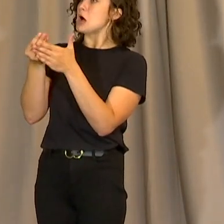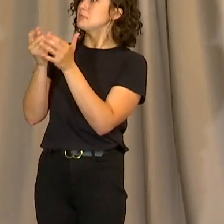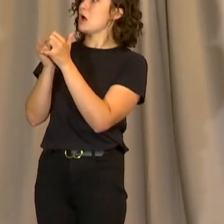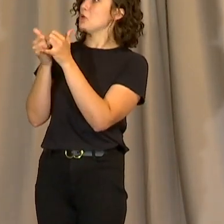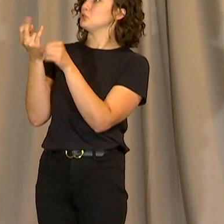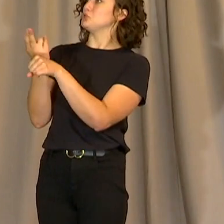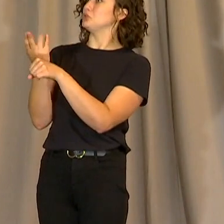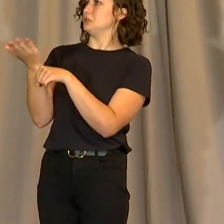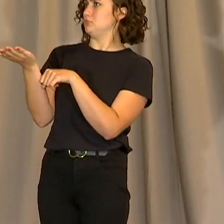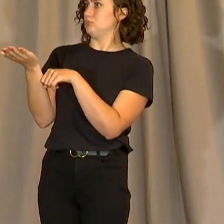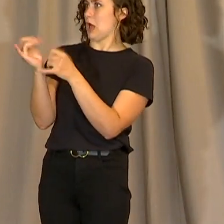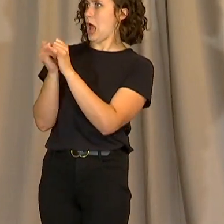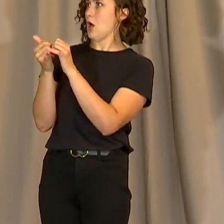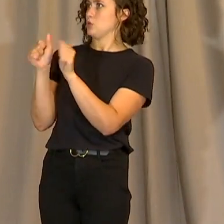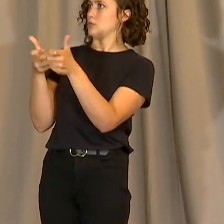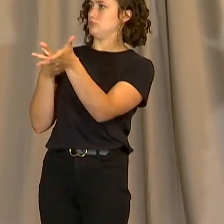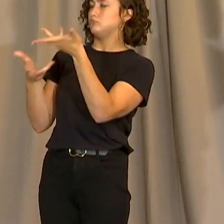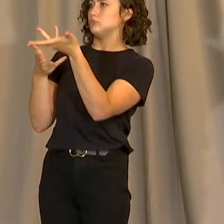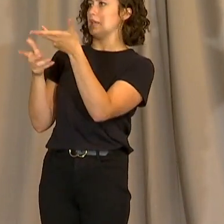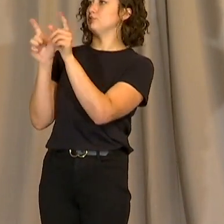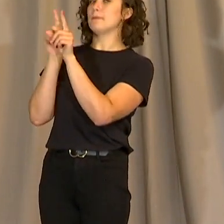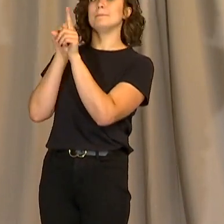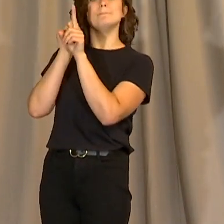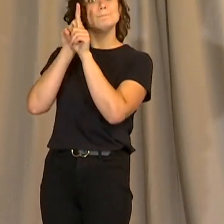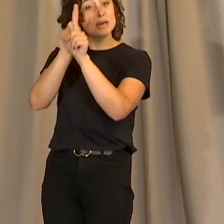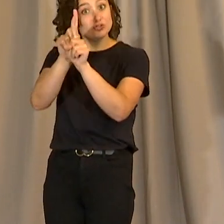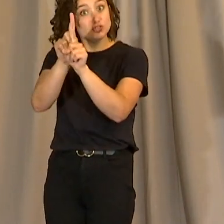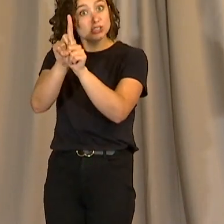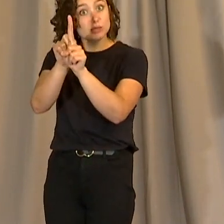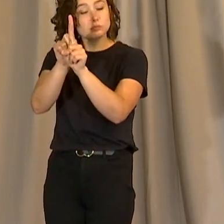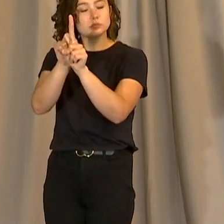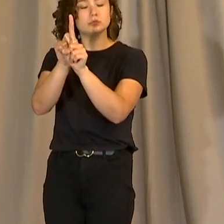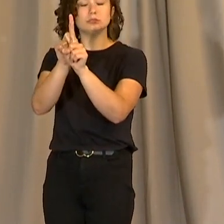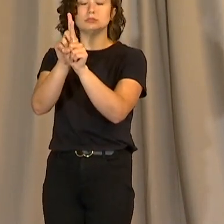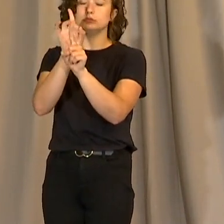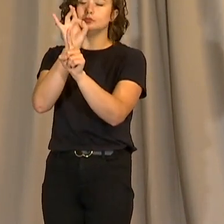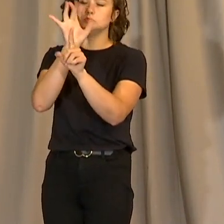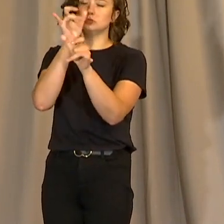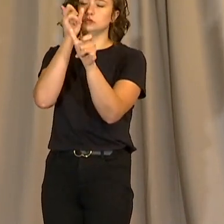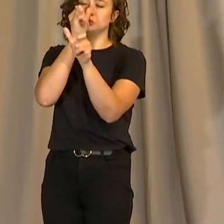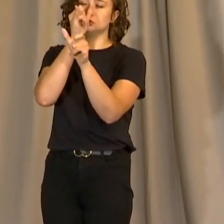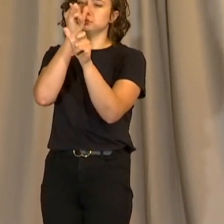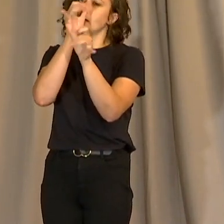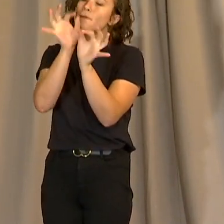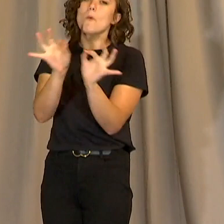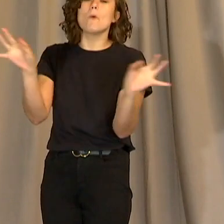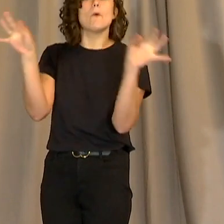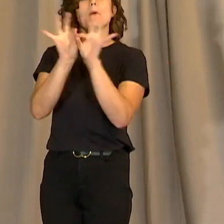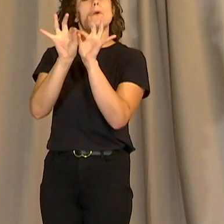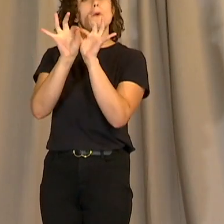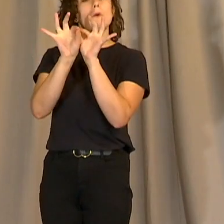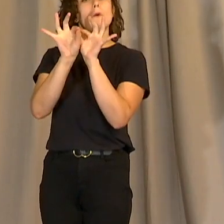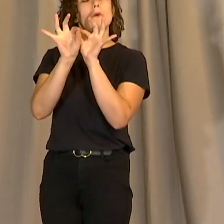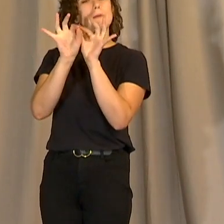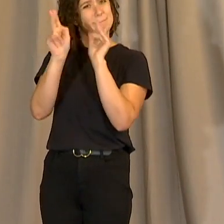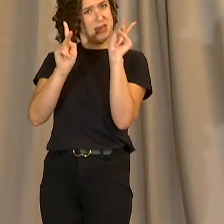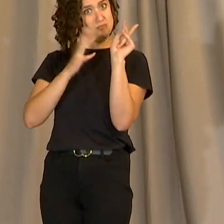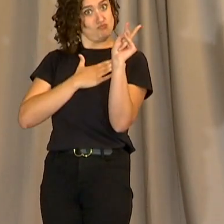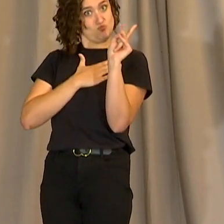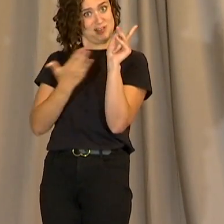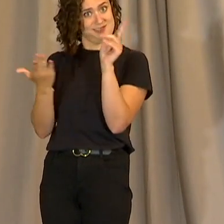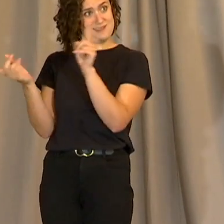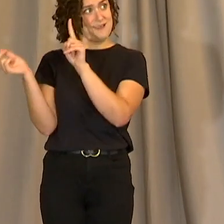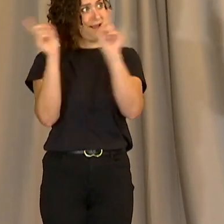can we engage? Mentorship is critically important. If you have people willing to come in and partner with